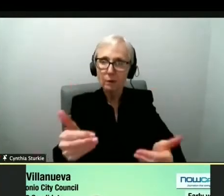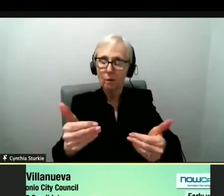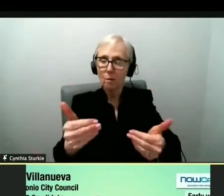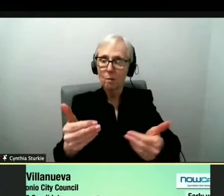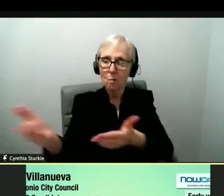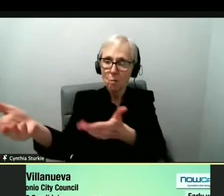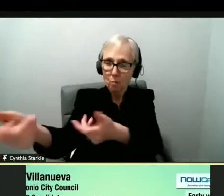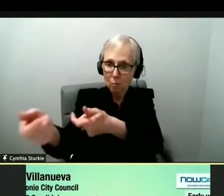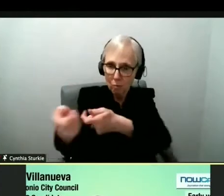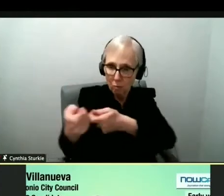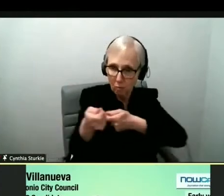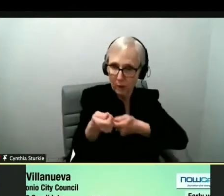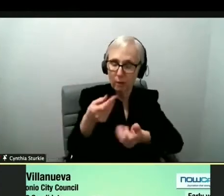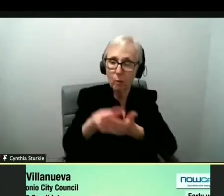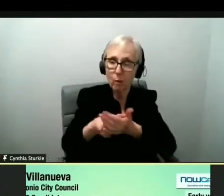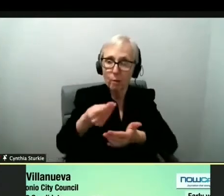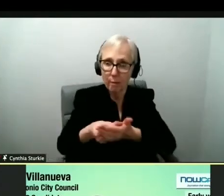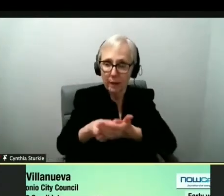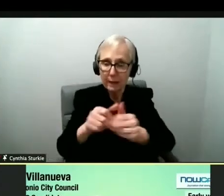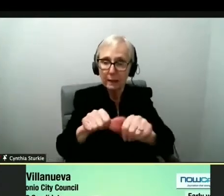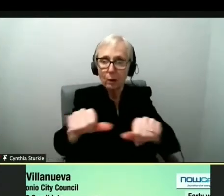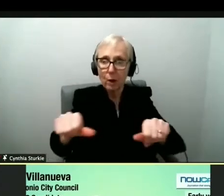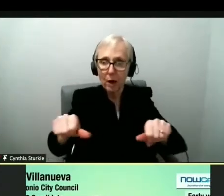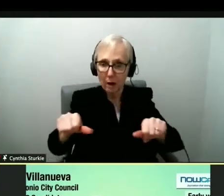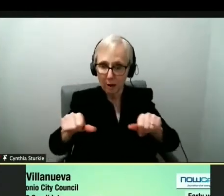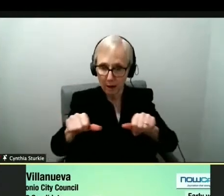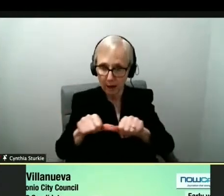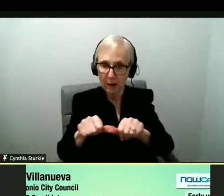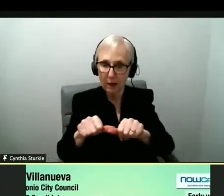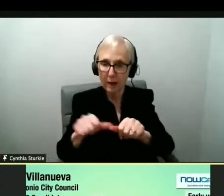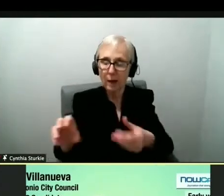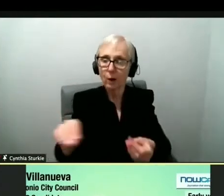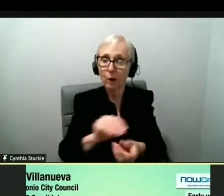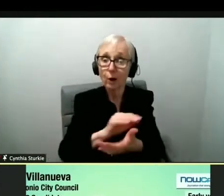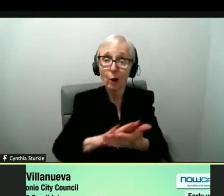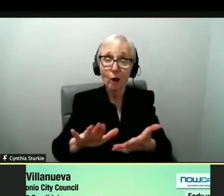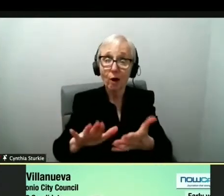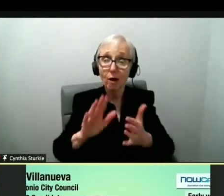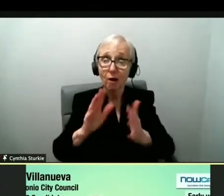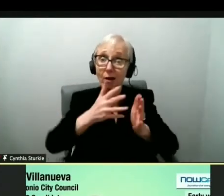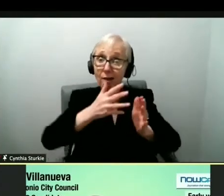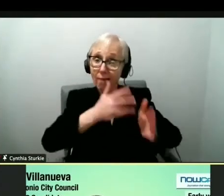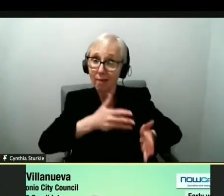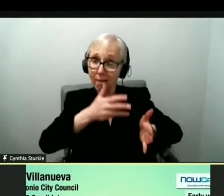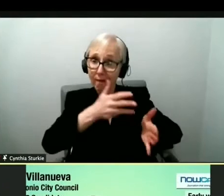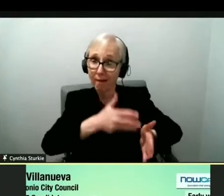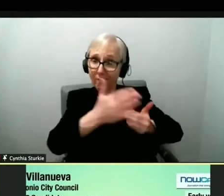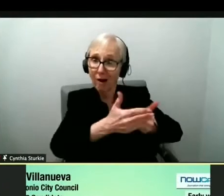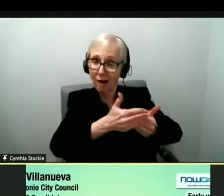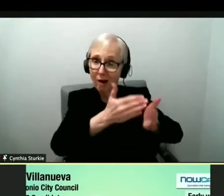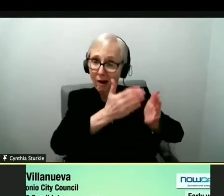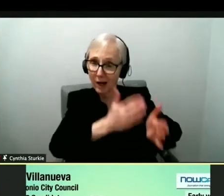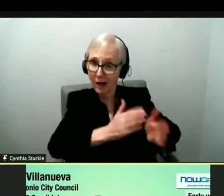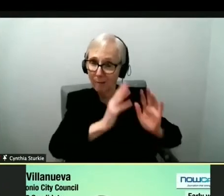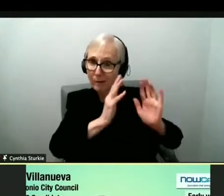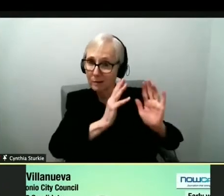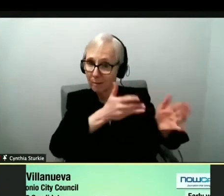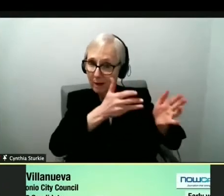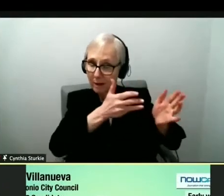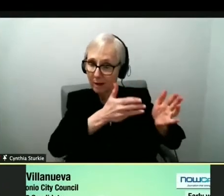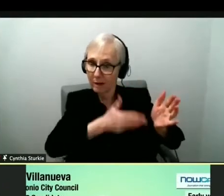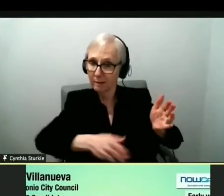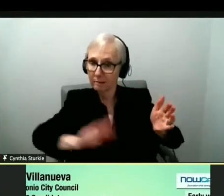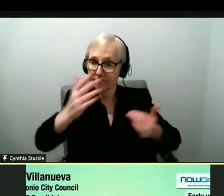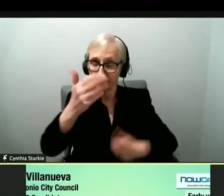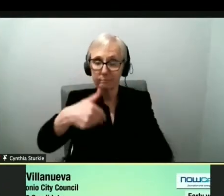money into our area and no longer leave our neighbors behind. And this is what I'm here for. And this